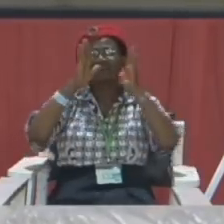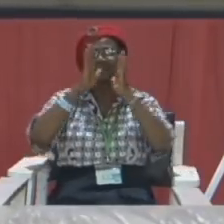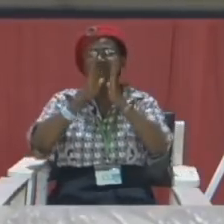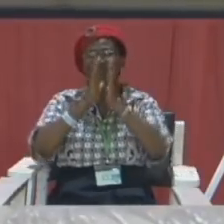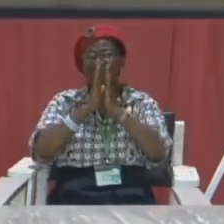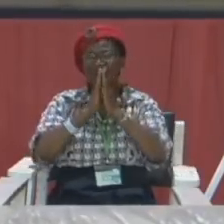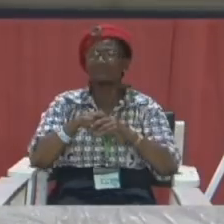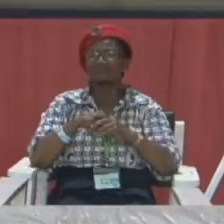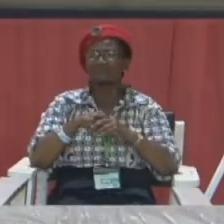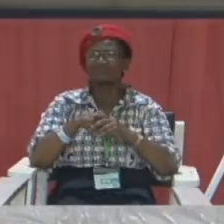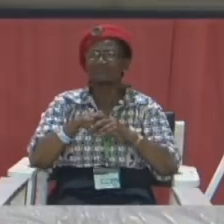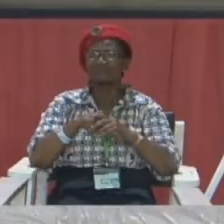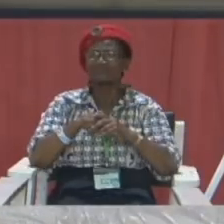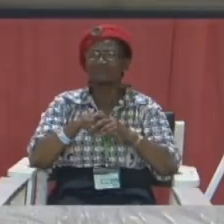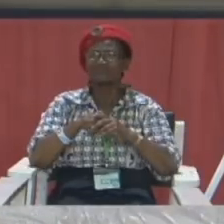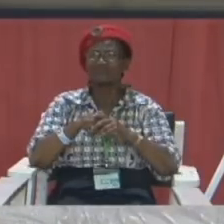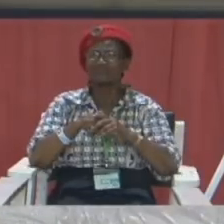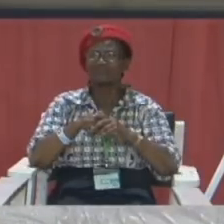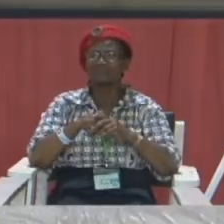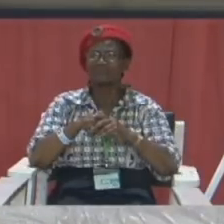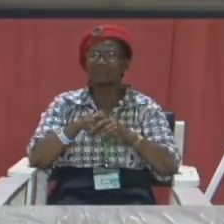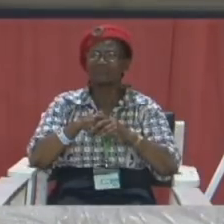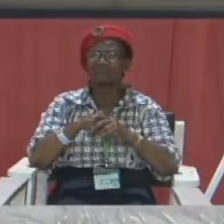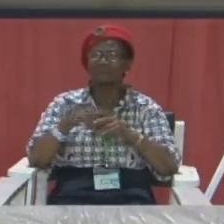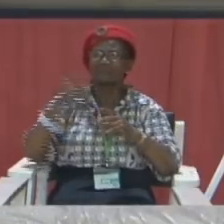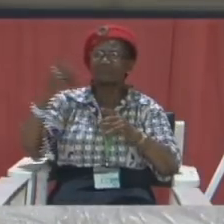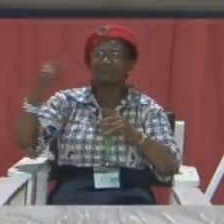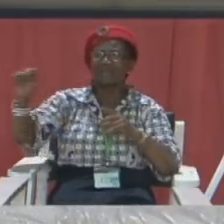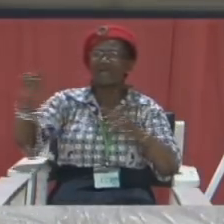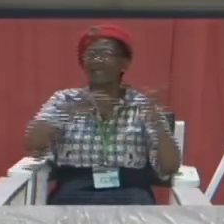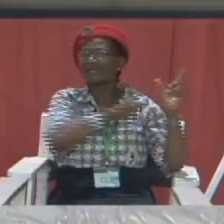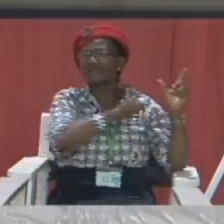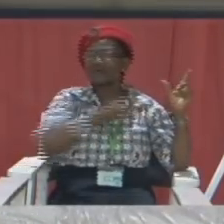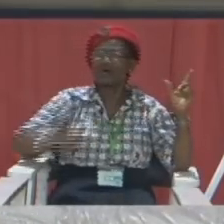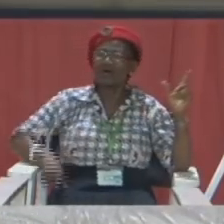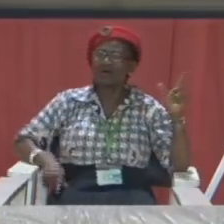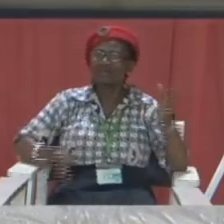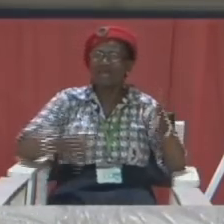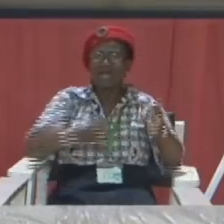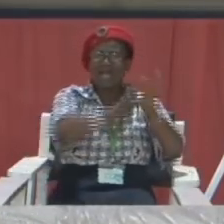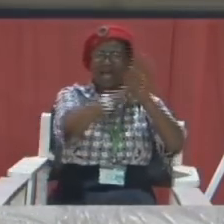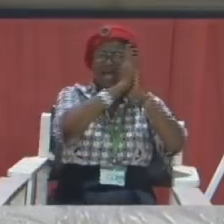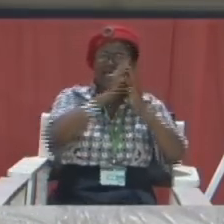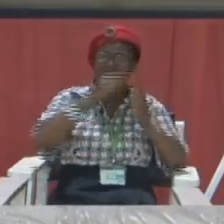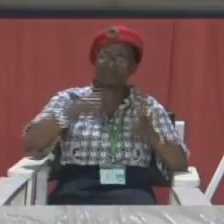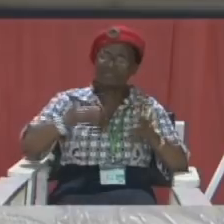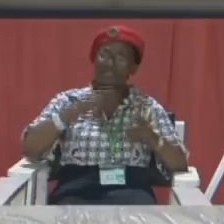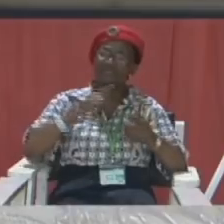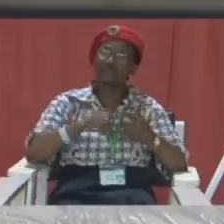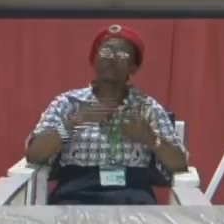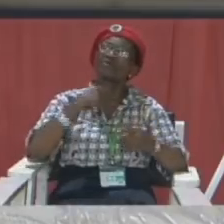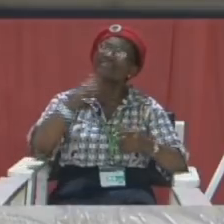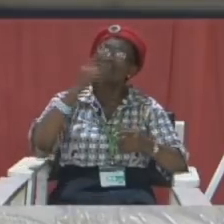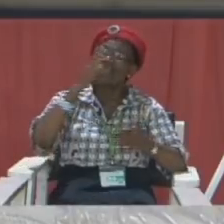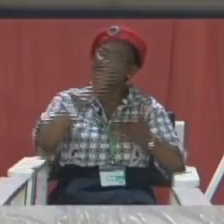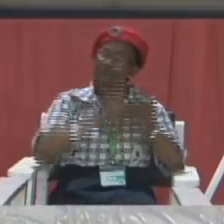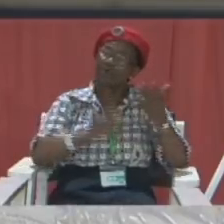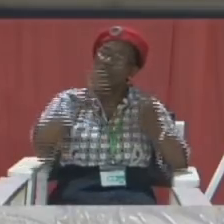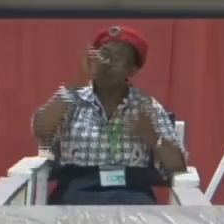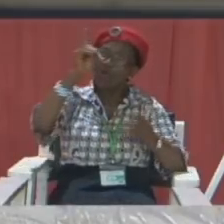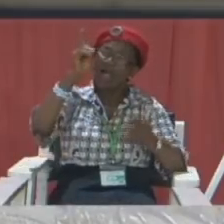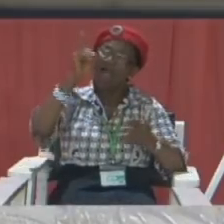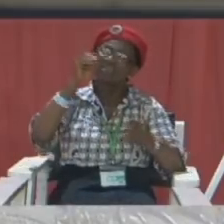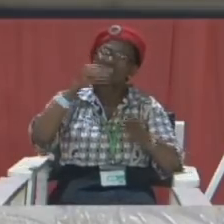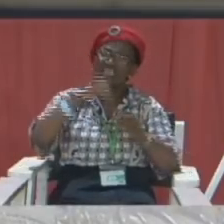Amen. Amen. The Lord asked me to tell someone in particular. Oluwa ni ki so fun eyan kan ni pato.